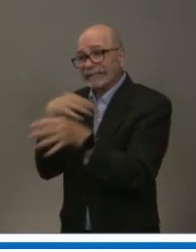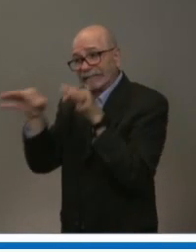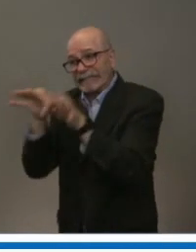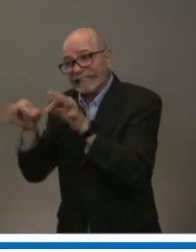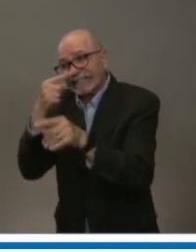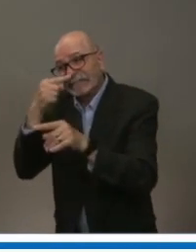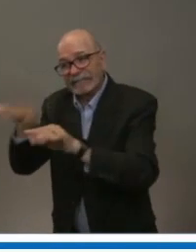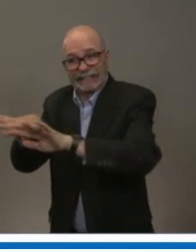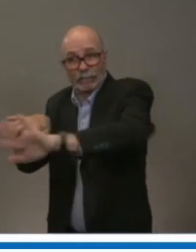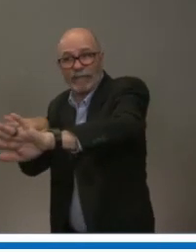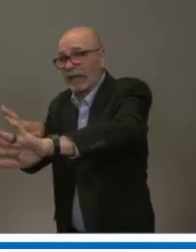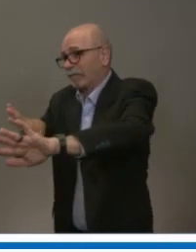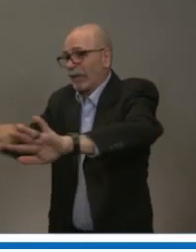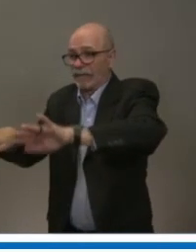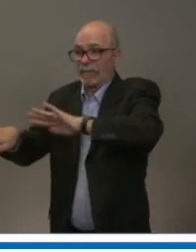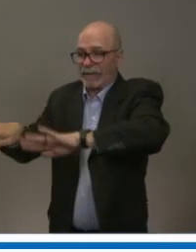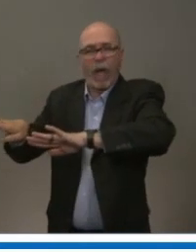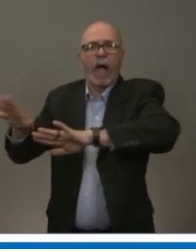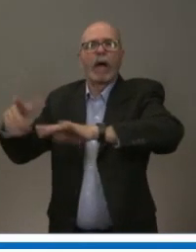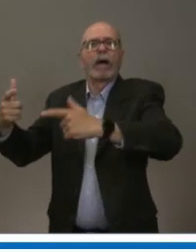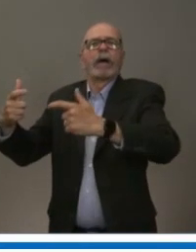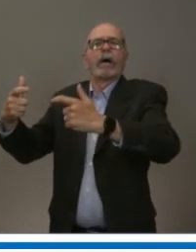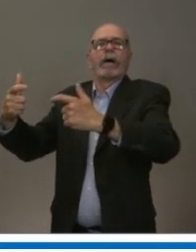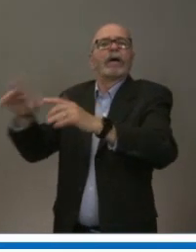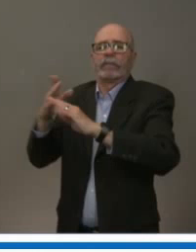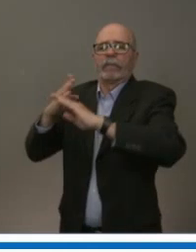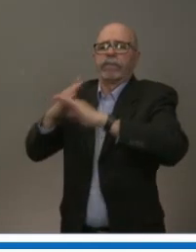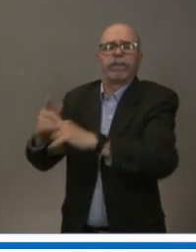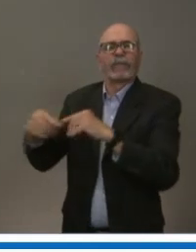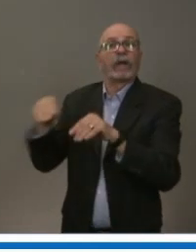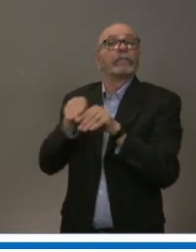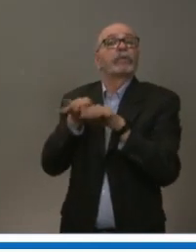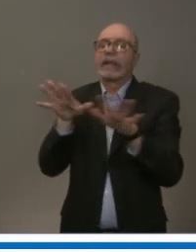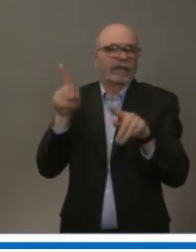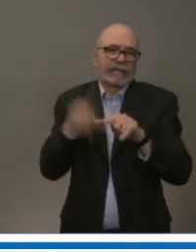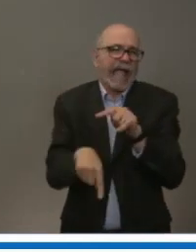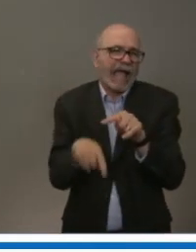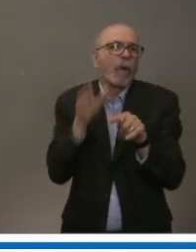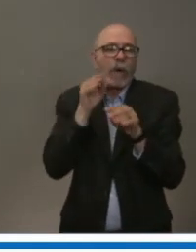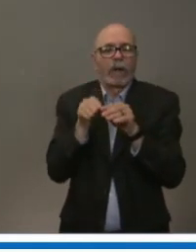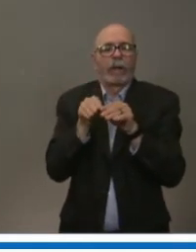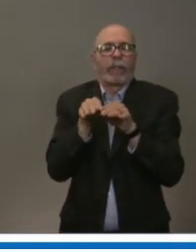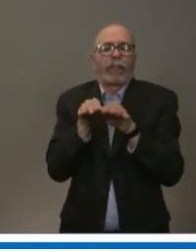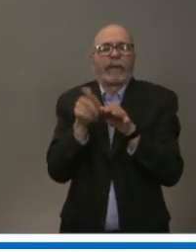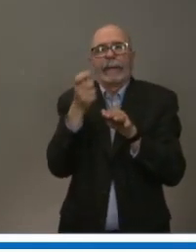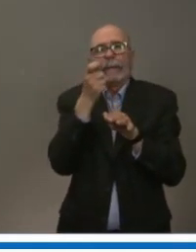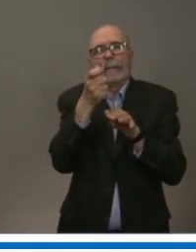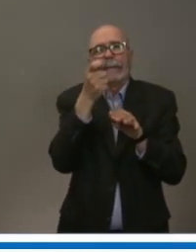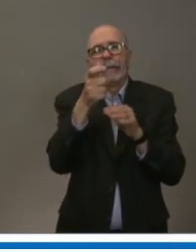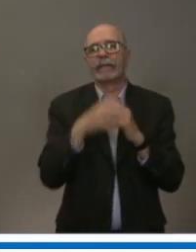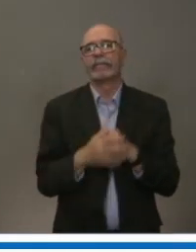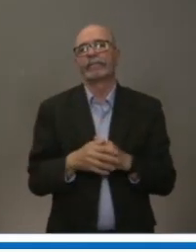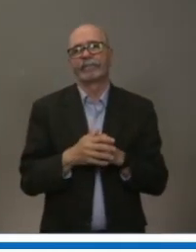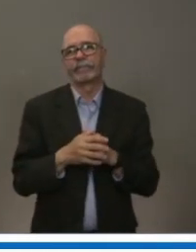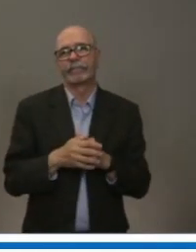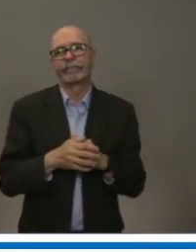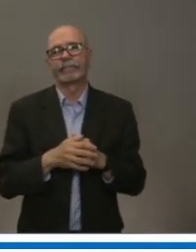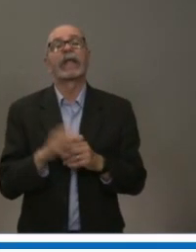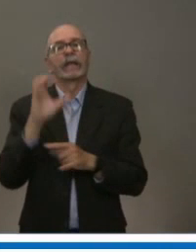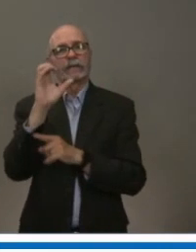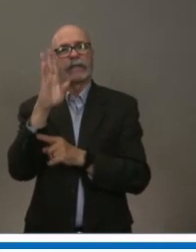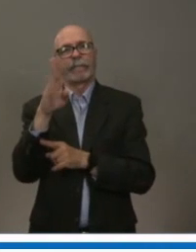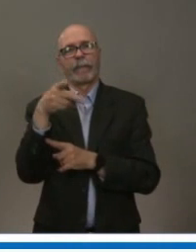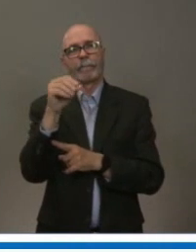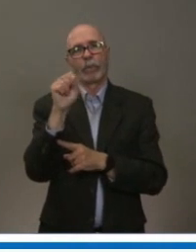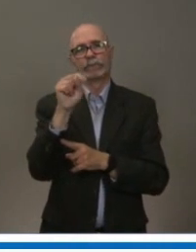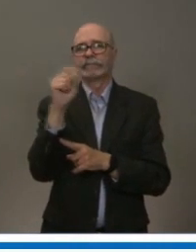spreading further in the community. Next, we'll go to Nancy King from the Cape Breton Post. Go ahead, Nancy. Dr. Strang, we've been